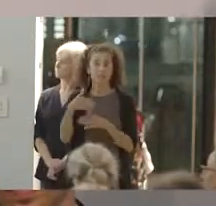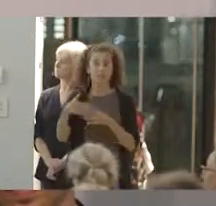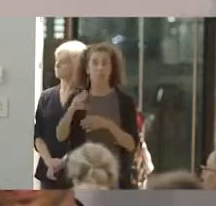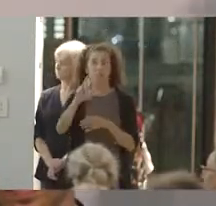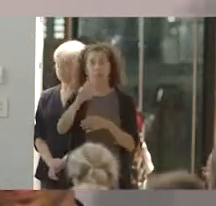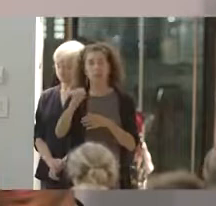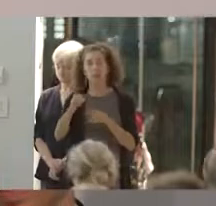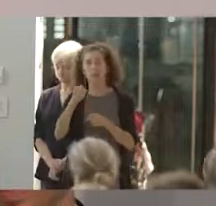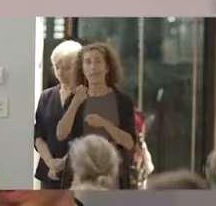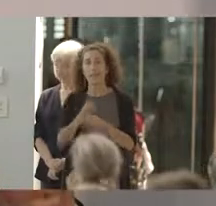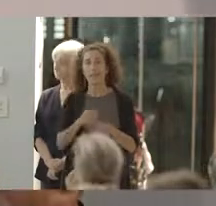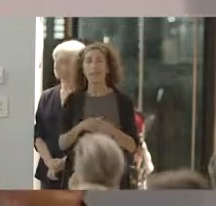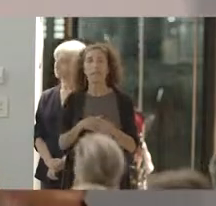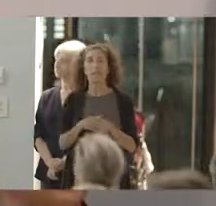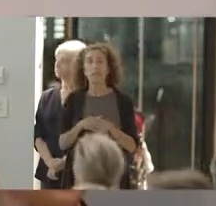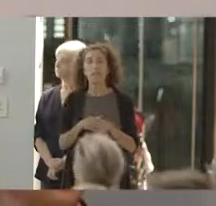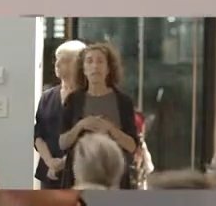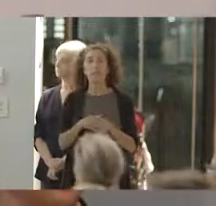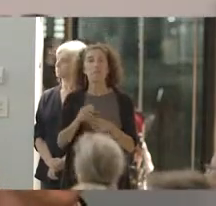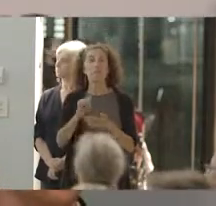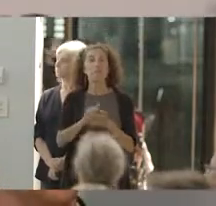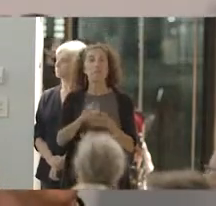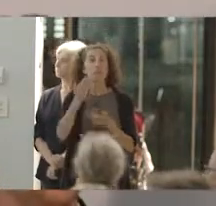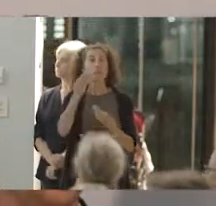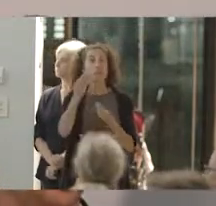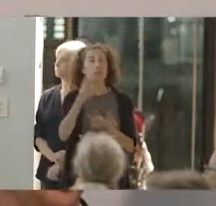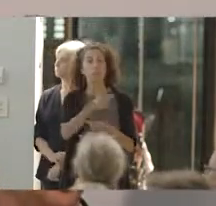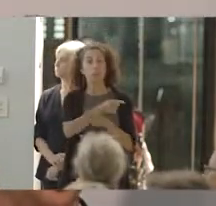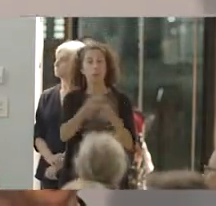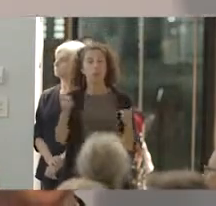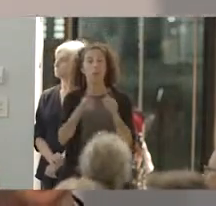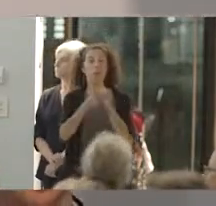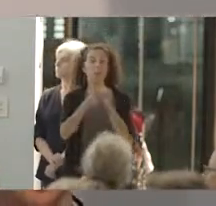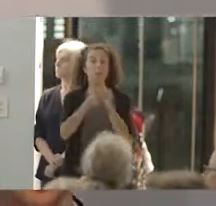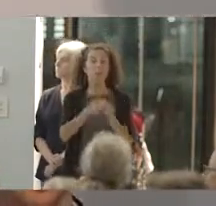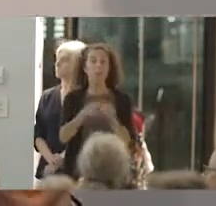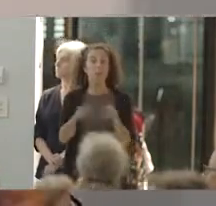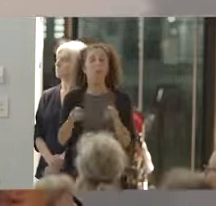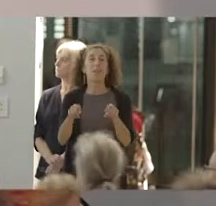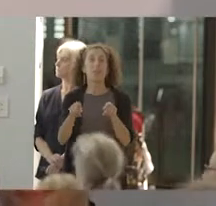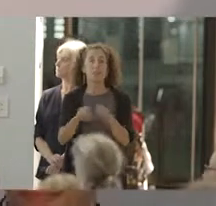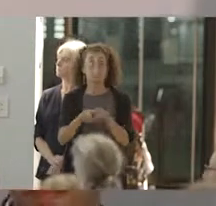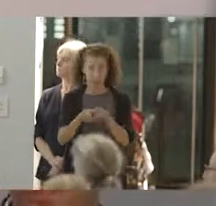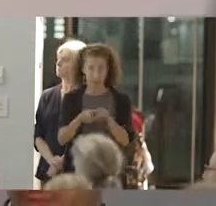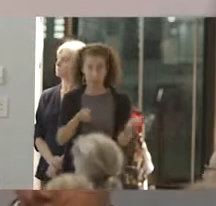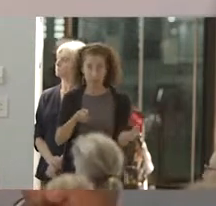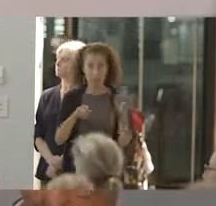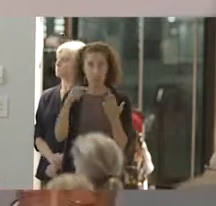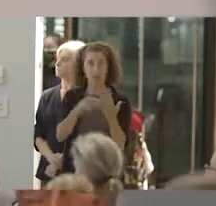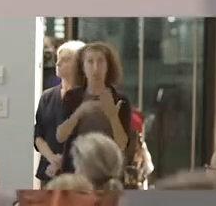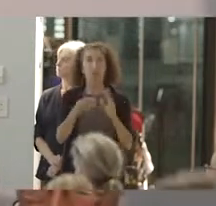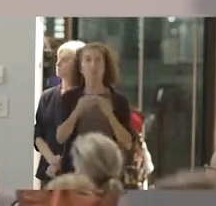they're good, bad, or reflect the science. The bottom line is all the agencies designing all the capital projects are using that. It's considered the